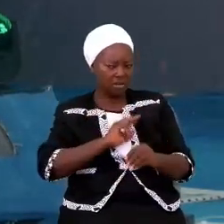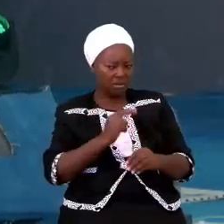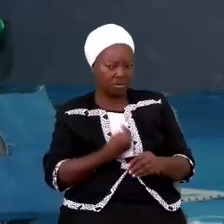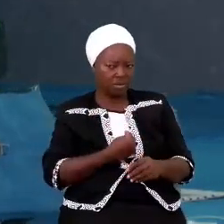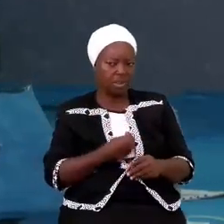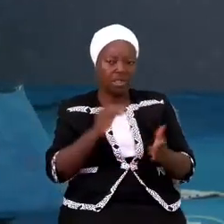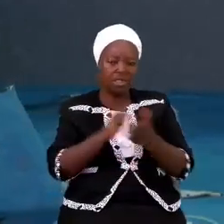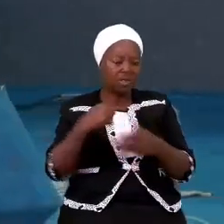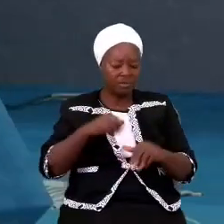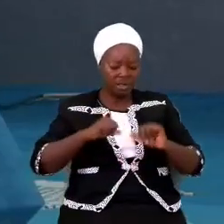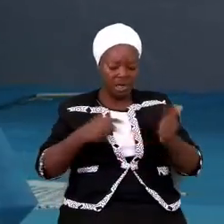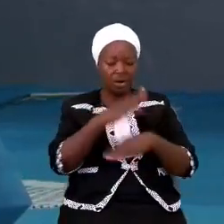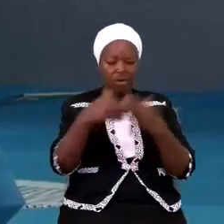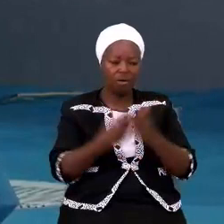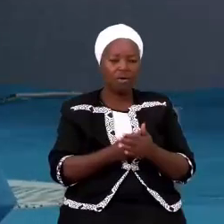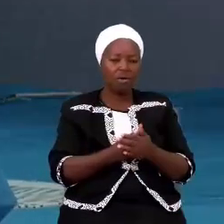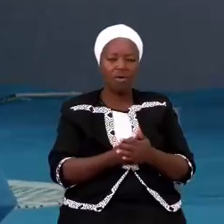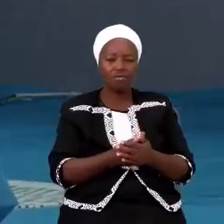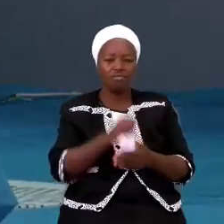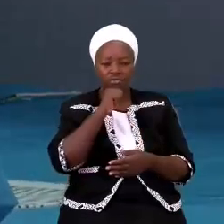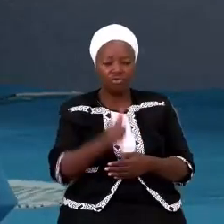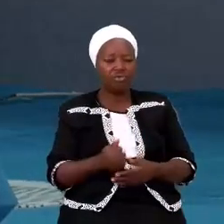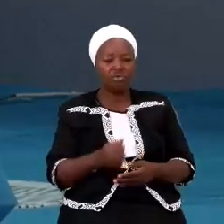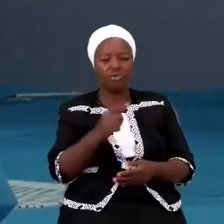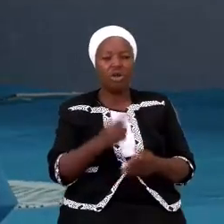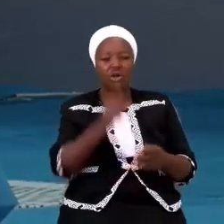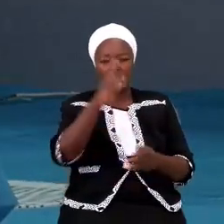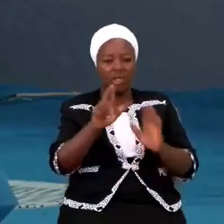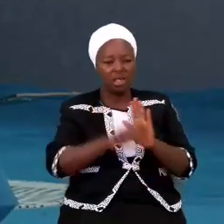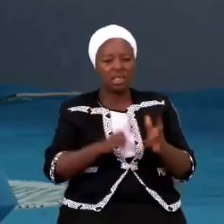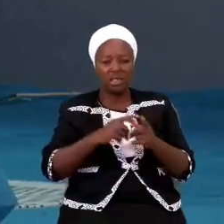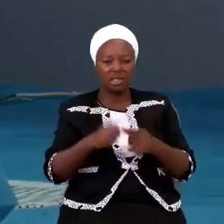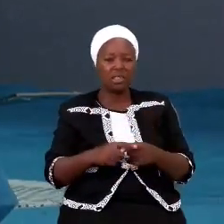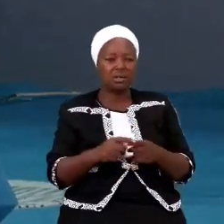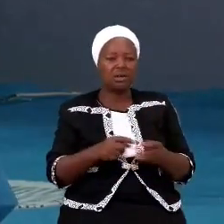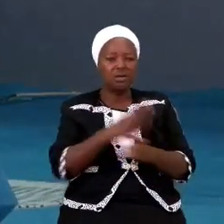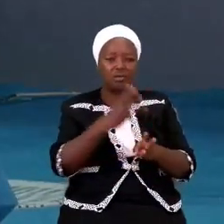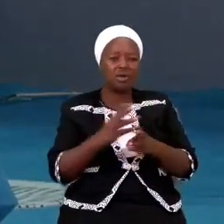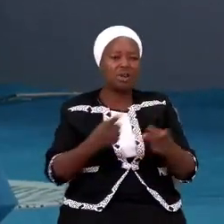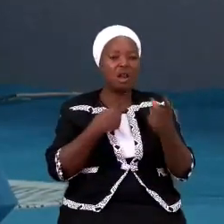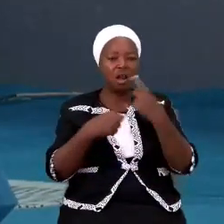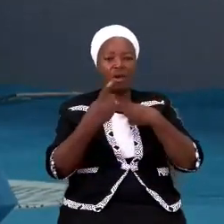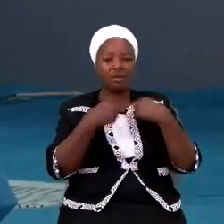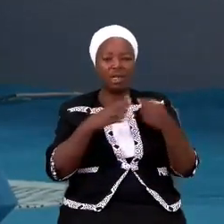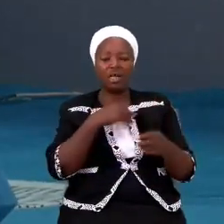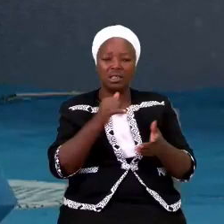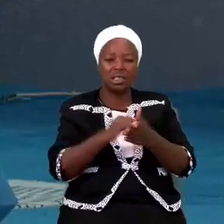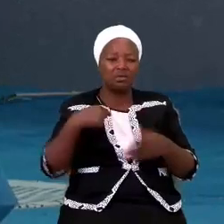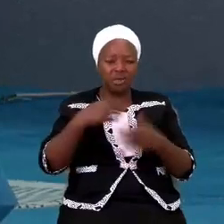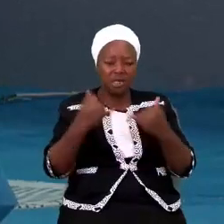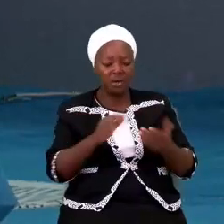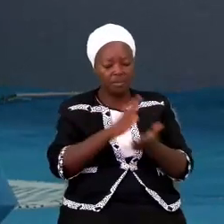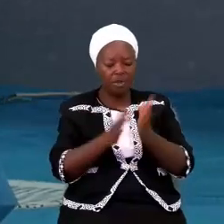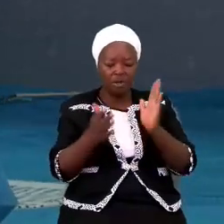now become sober, righteous, godly in this present world.